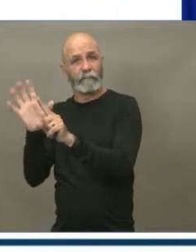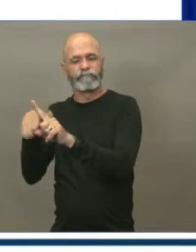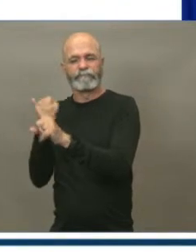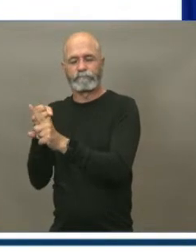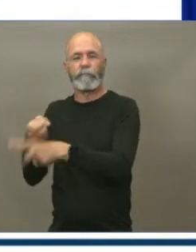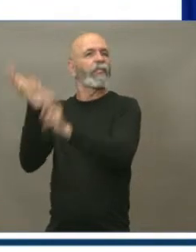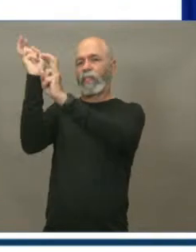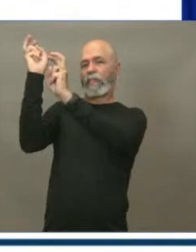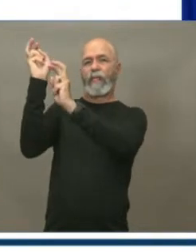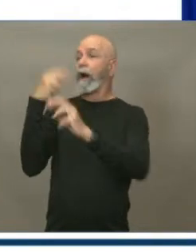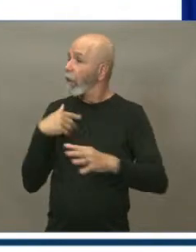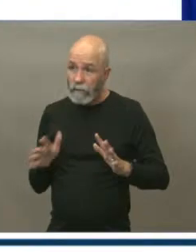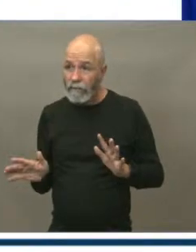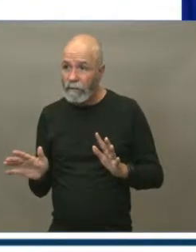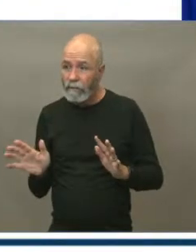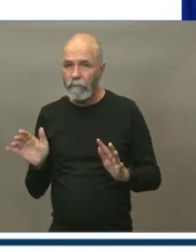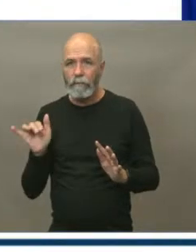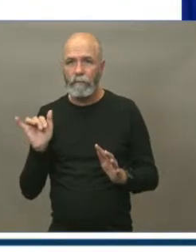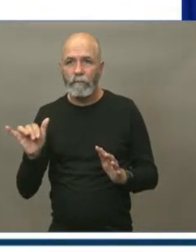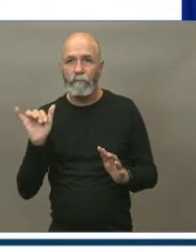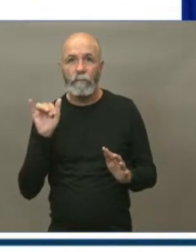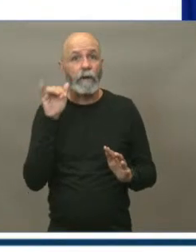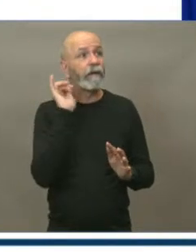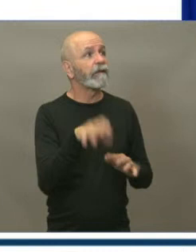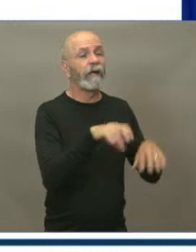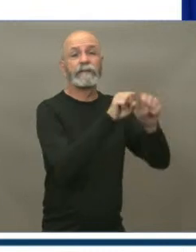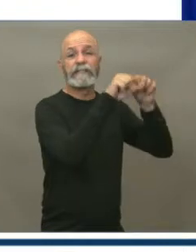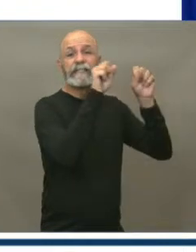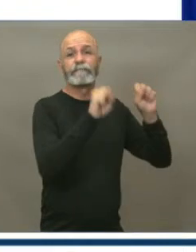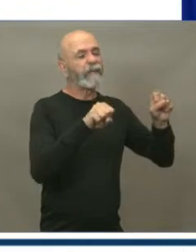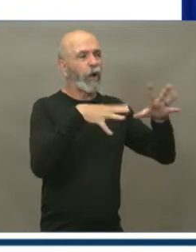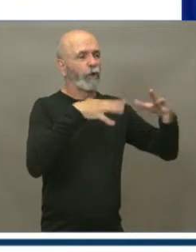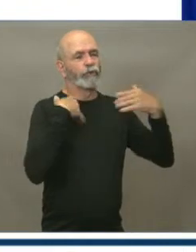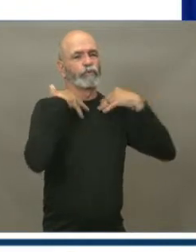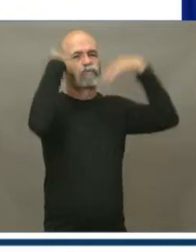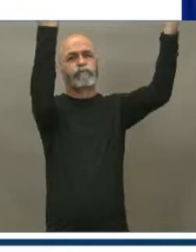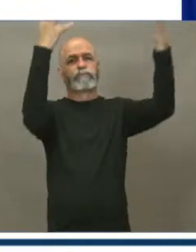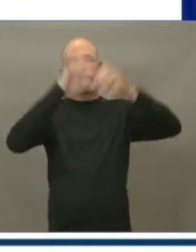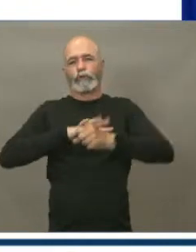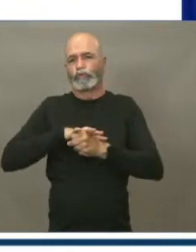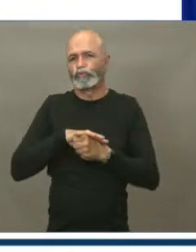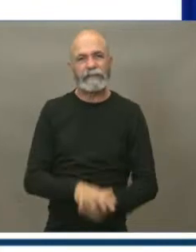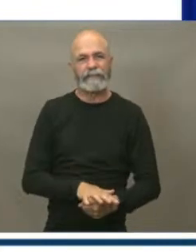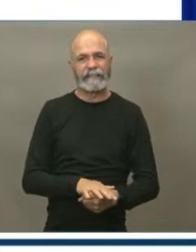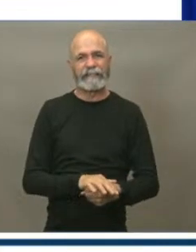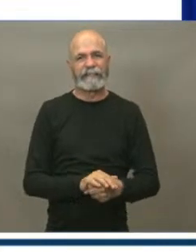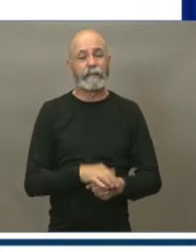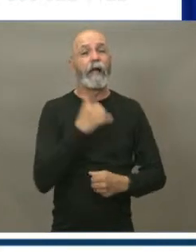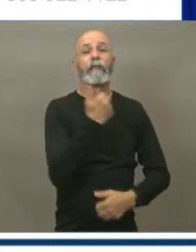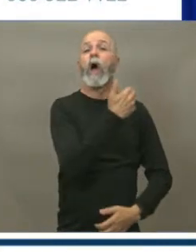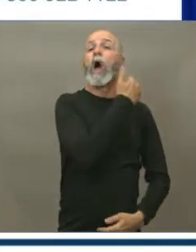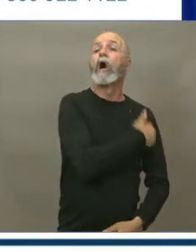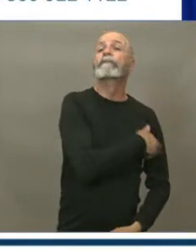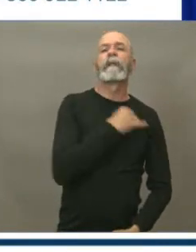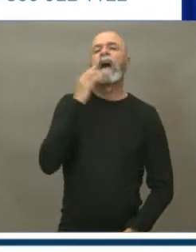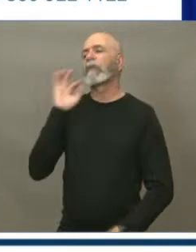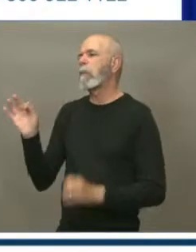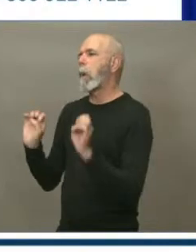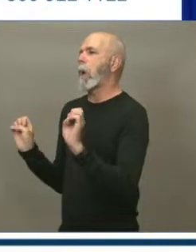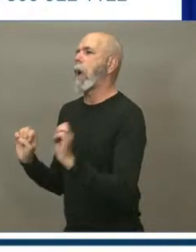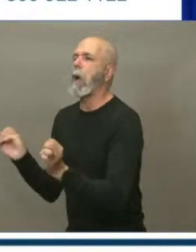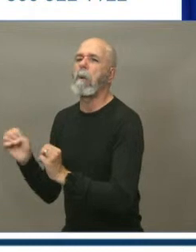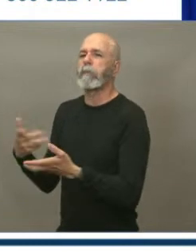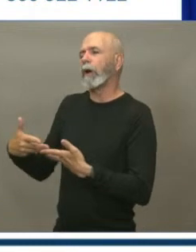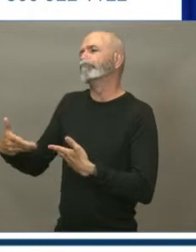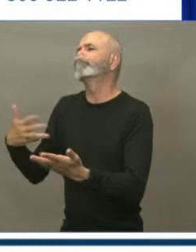Our system is under immense pressure. Our hospitals have been able to manage other illnesses and emergency cases, and we have a number of